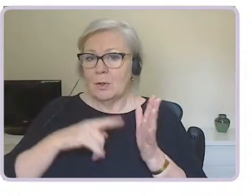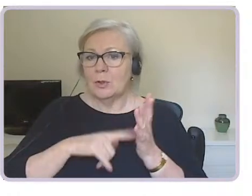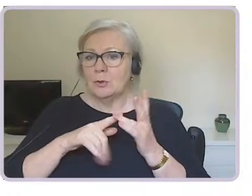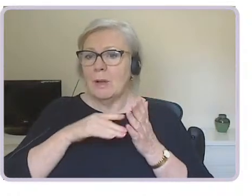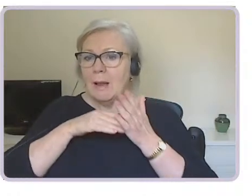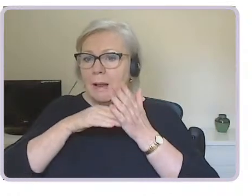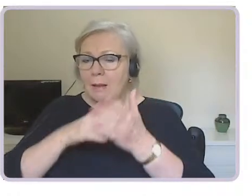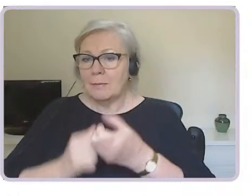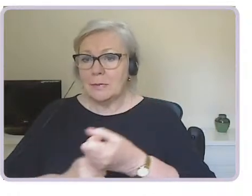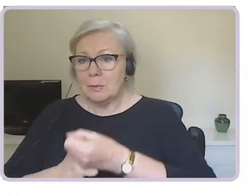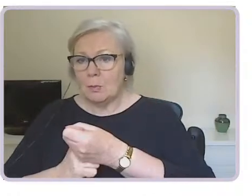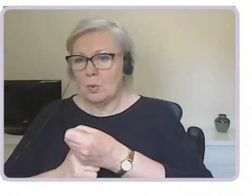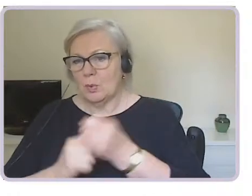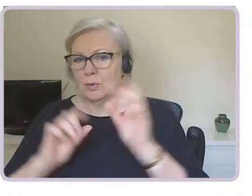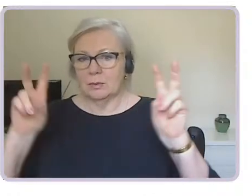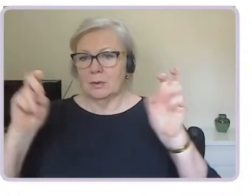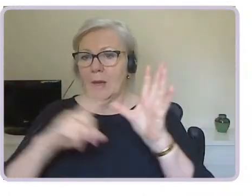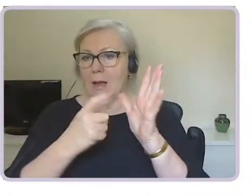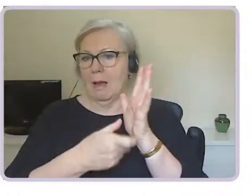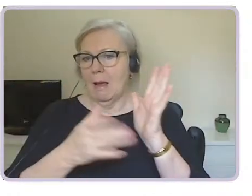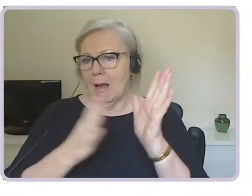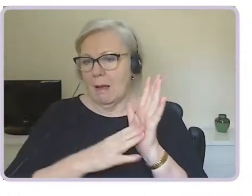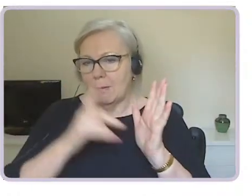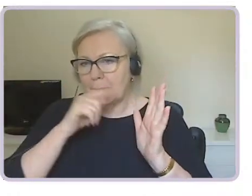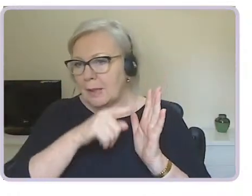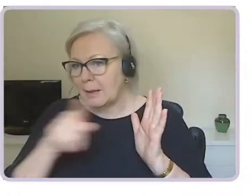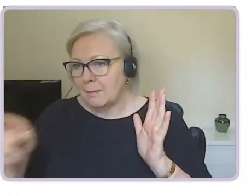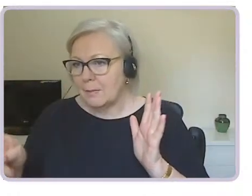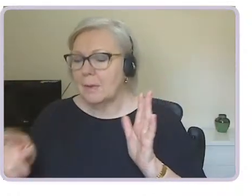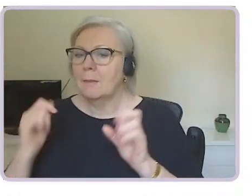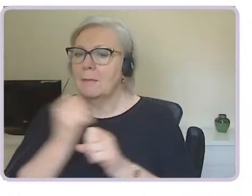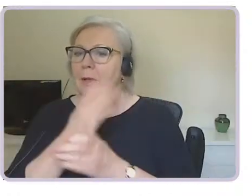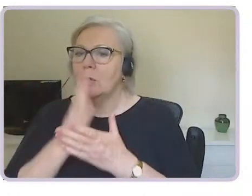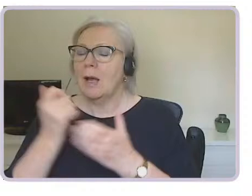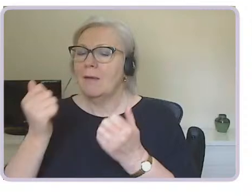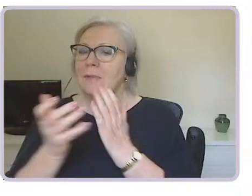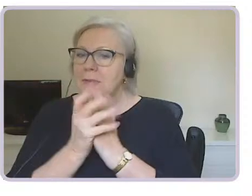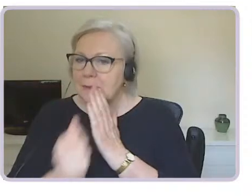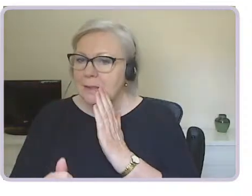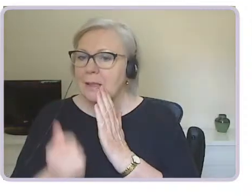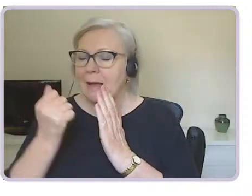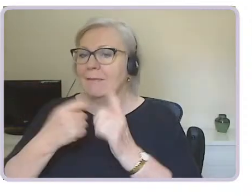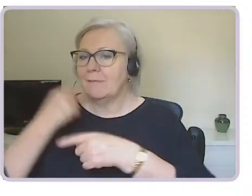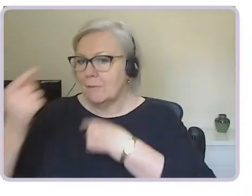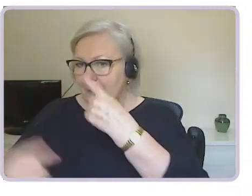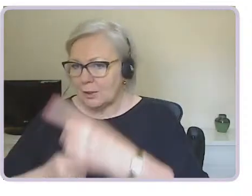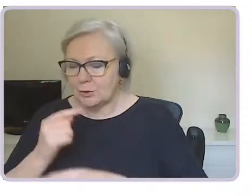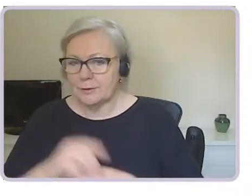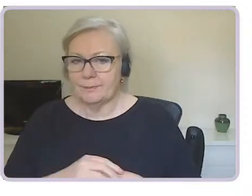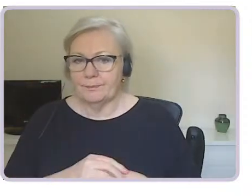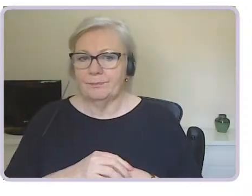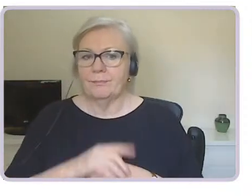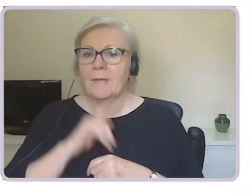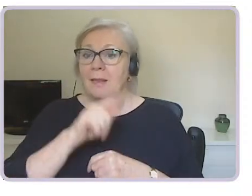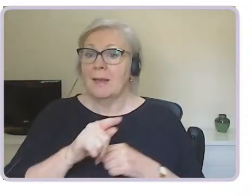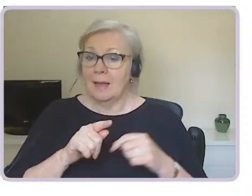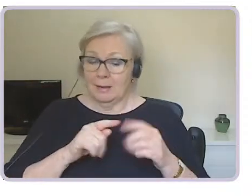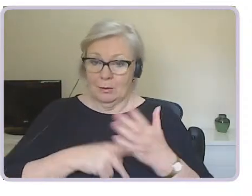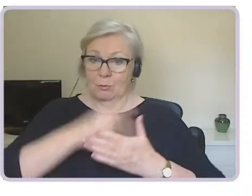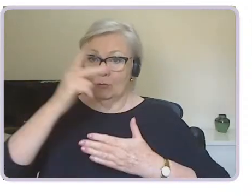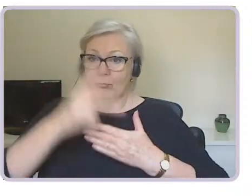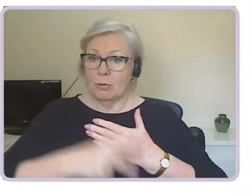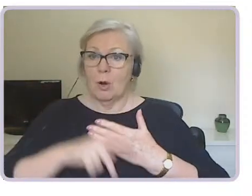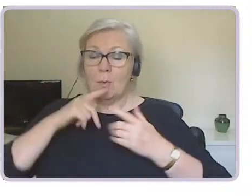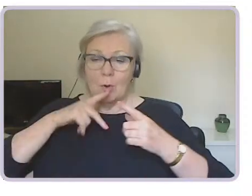in the sector with the information and skills they will need. The revised program will be launched in 2 weeks' time on the 11th